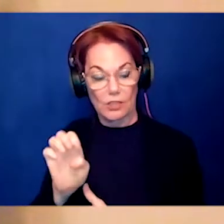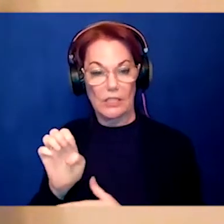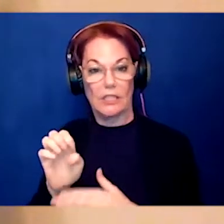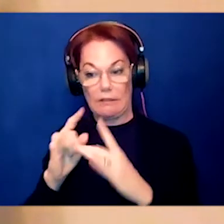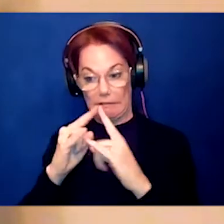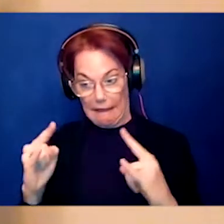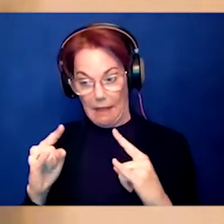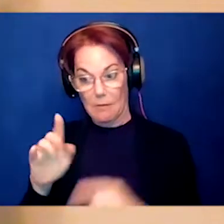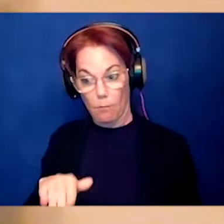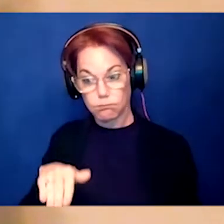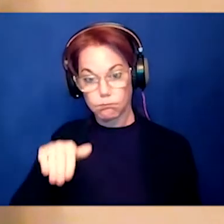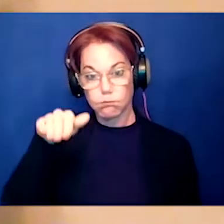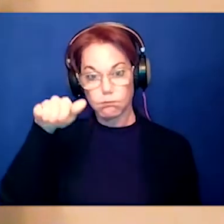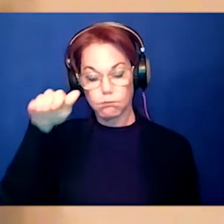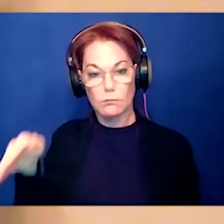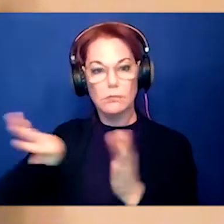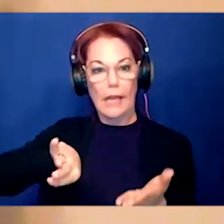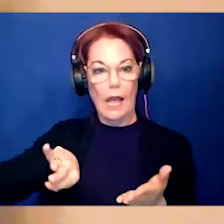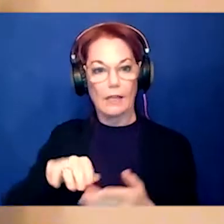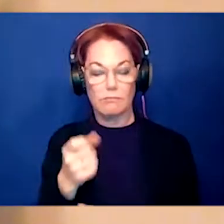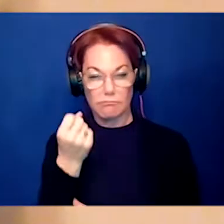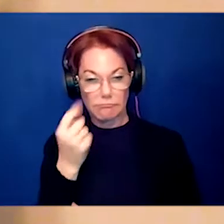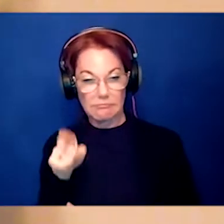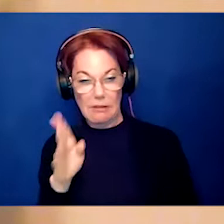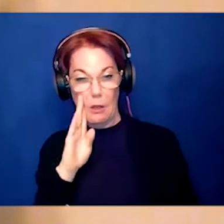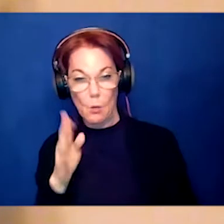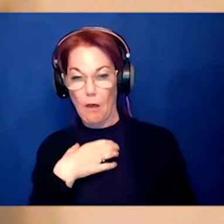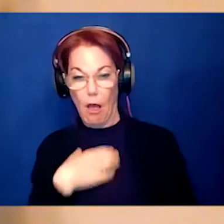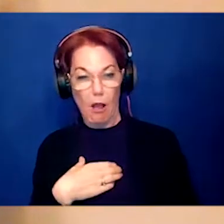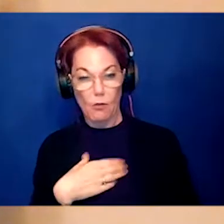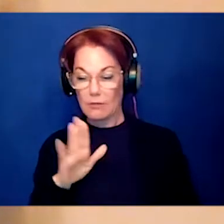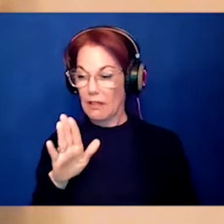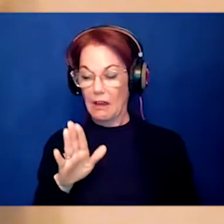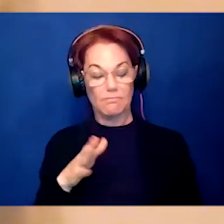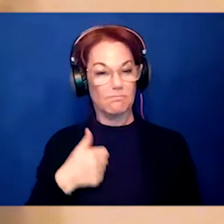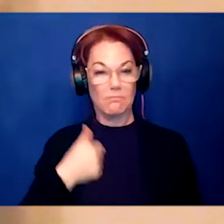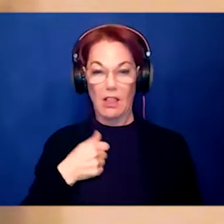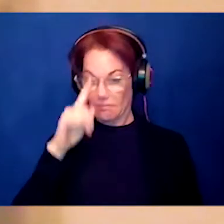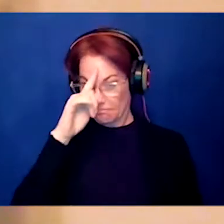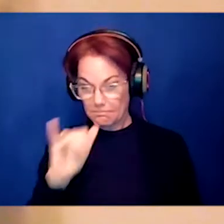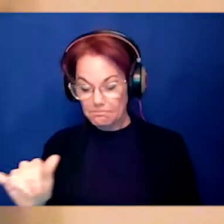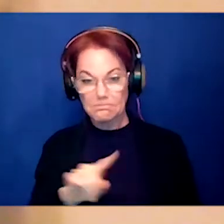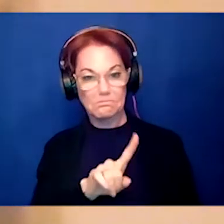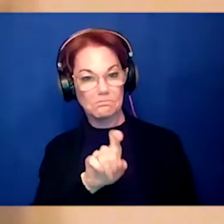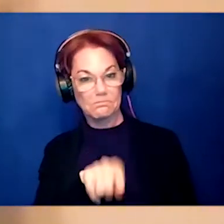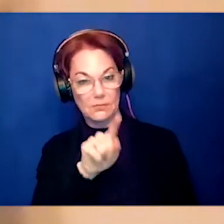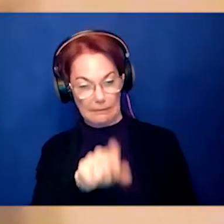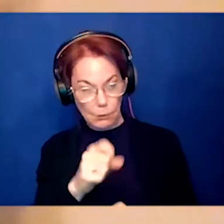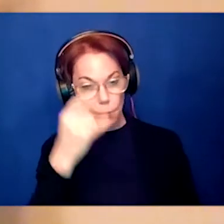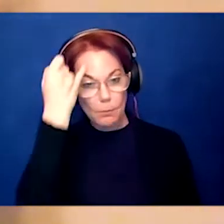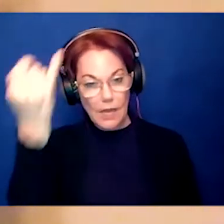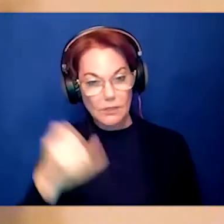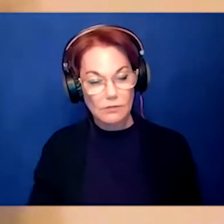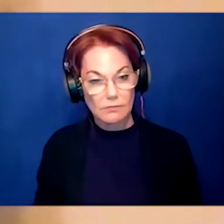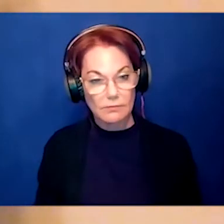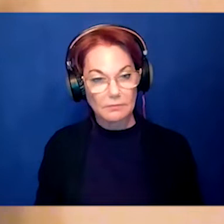hungry their entire lives. So I think, can you imagine the world we all live in? In Gihembe,